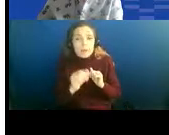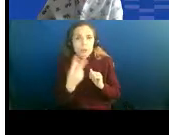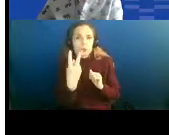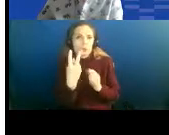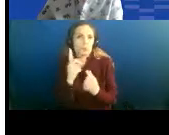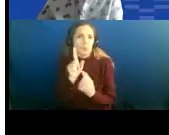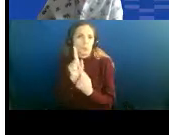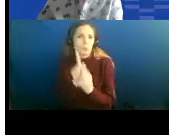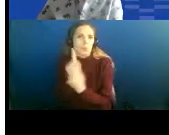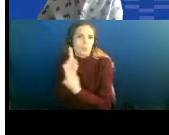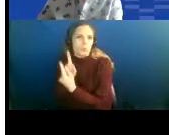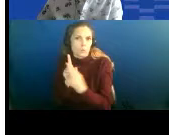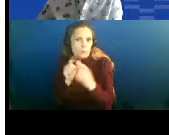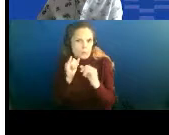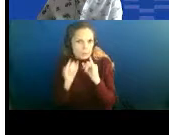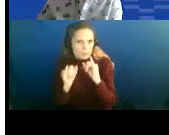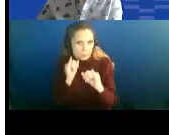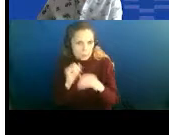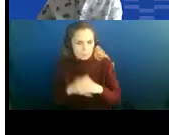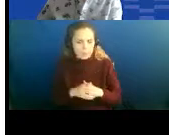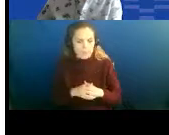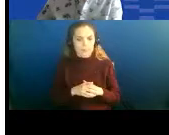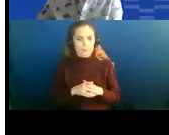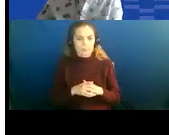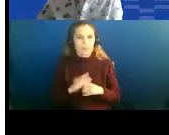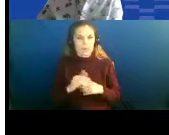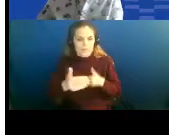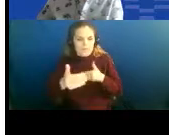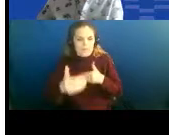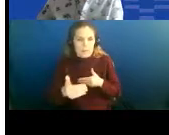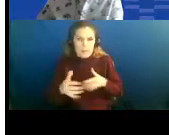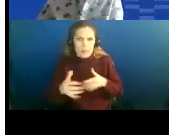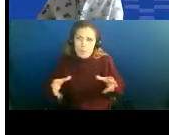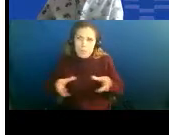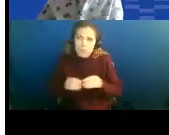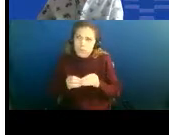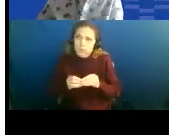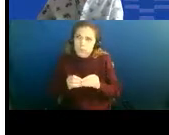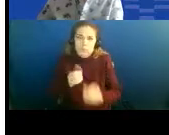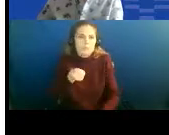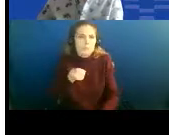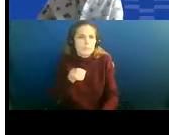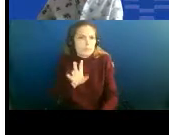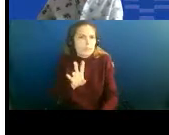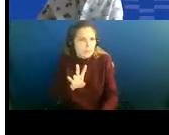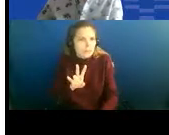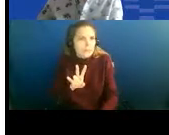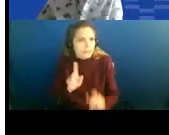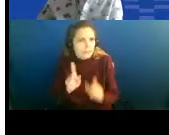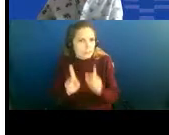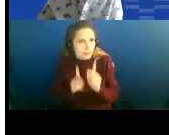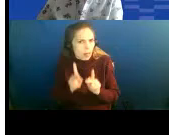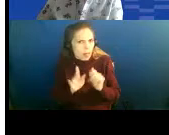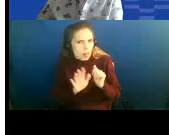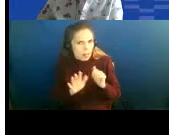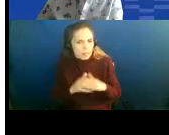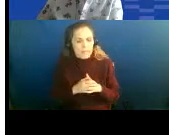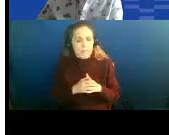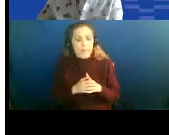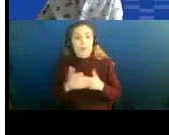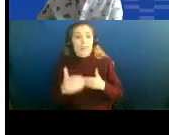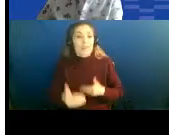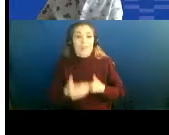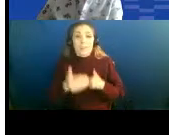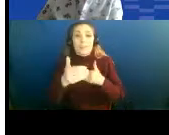that phase 1, we chatted with about 17 people total. And then as we went into phase 2,